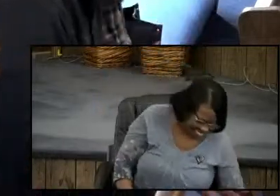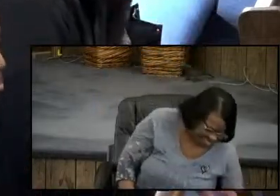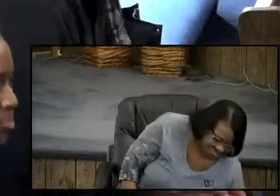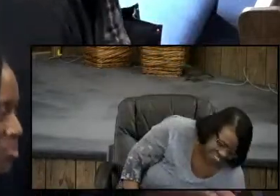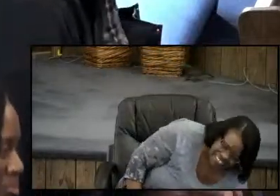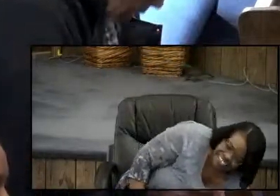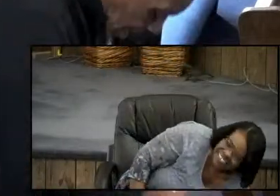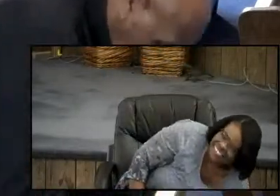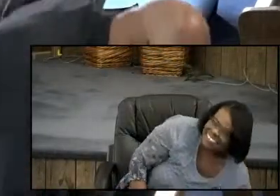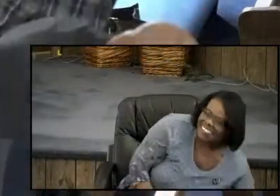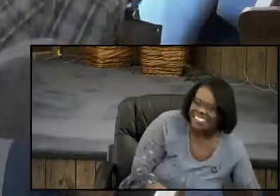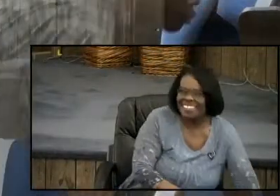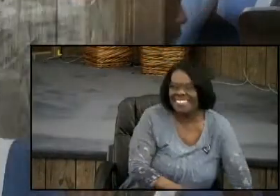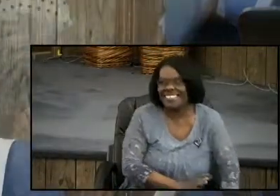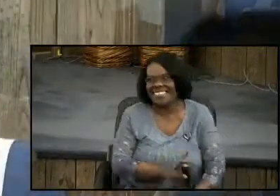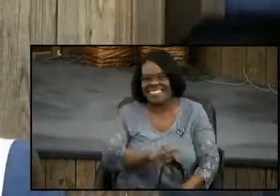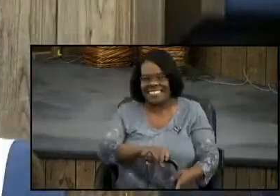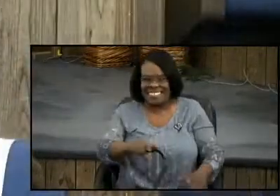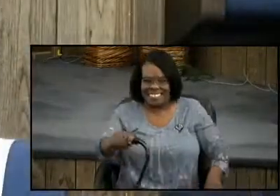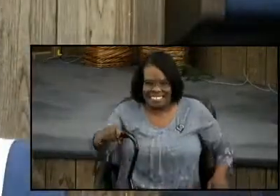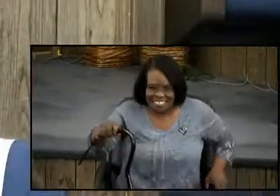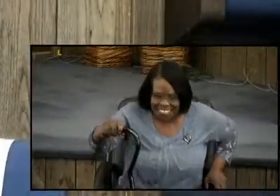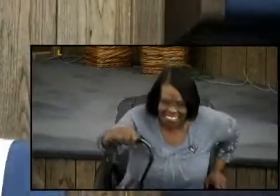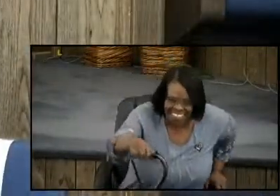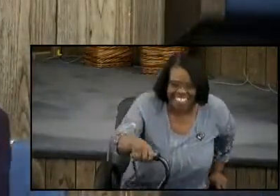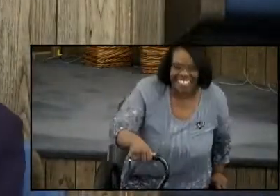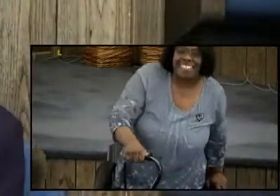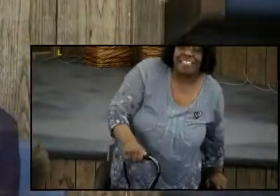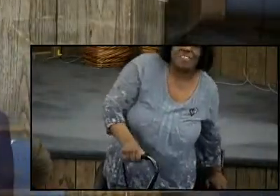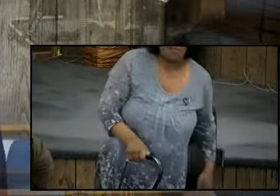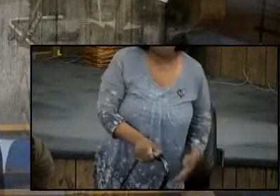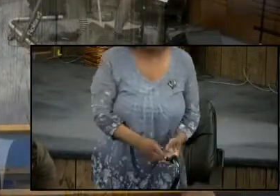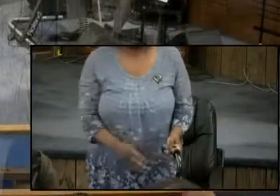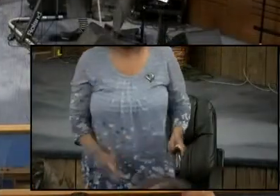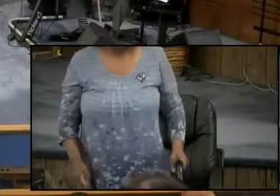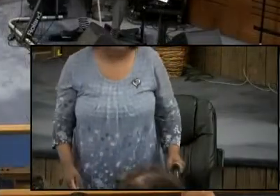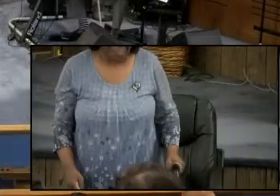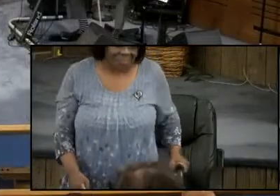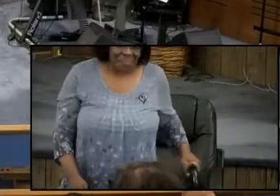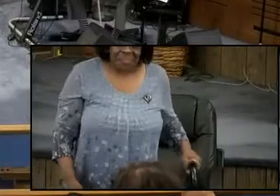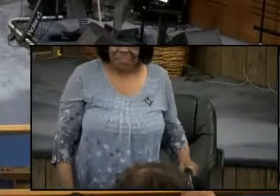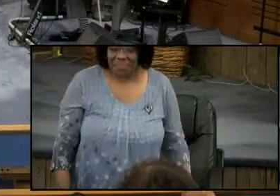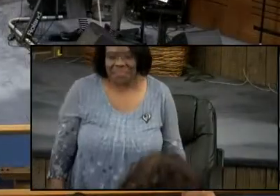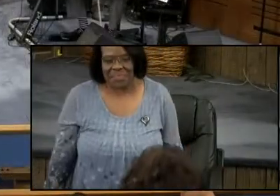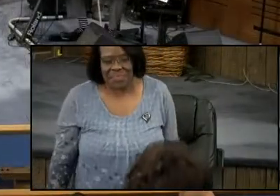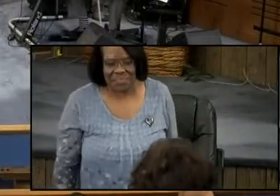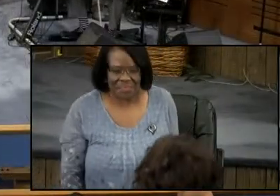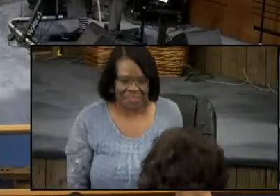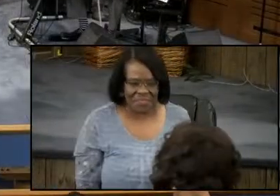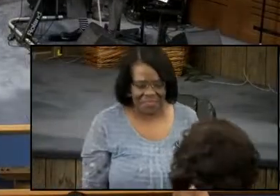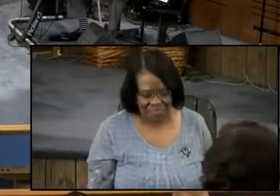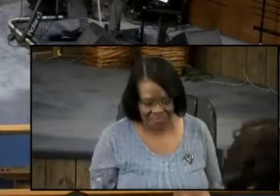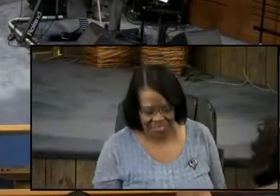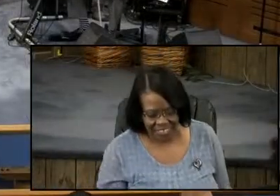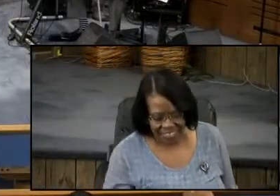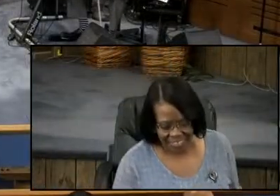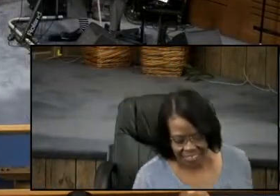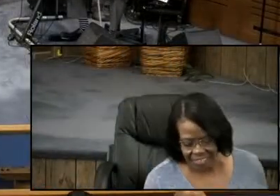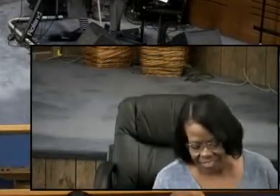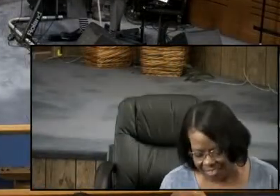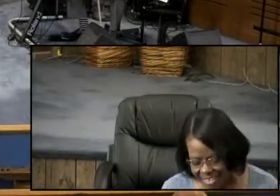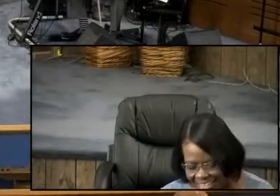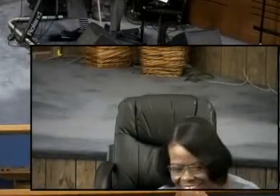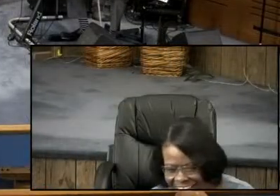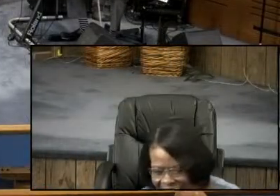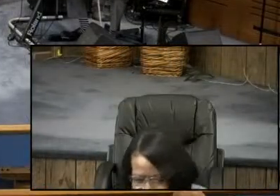You may be seated. Amen. Amen. Amen. Happy Sabbath to all of you. I see y'all got Elder